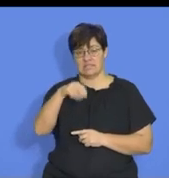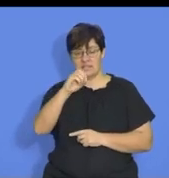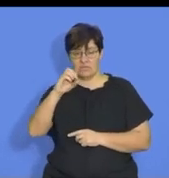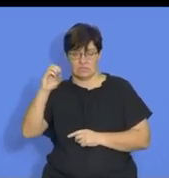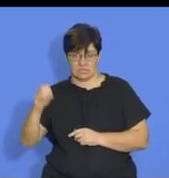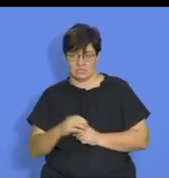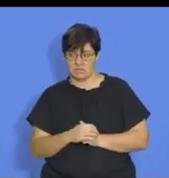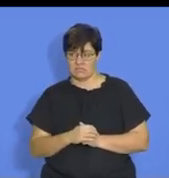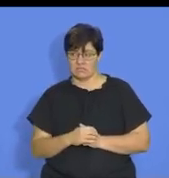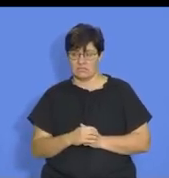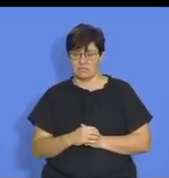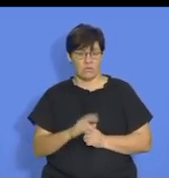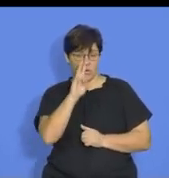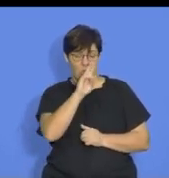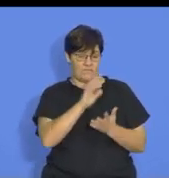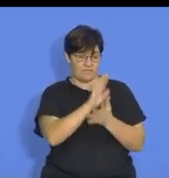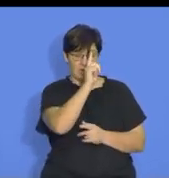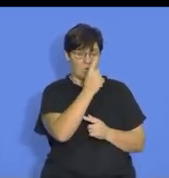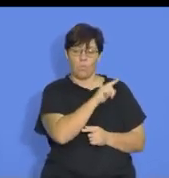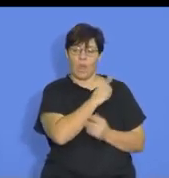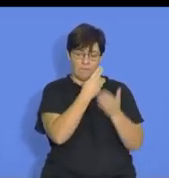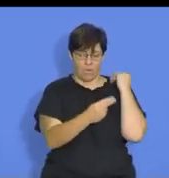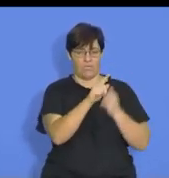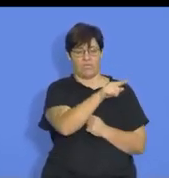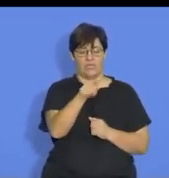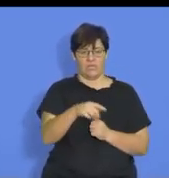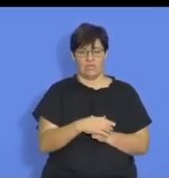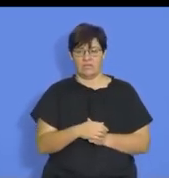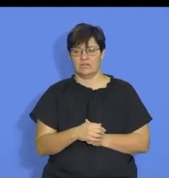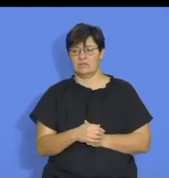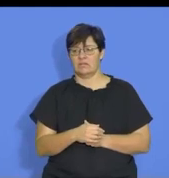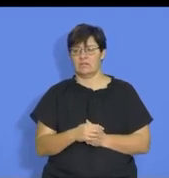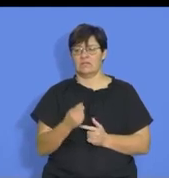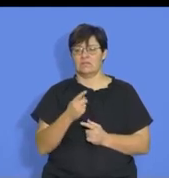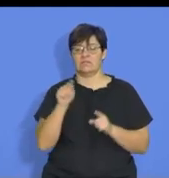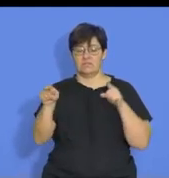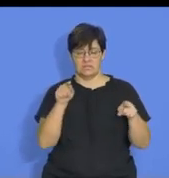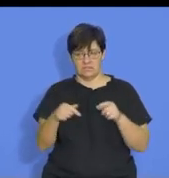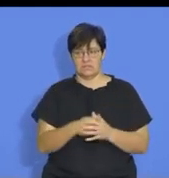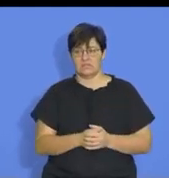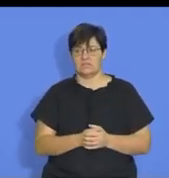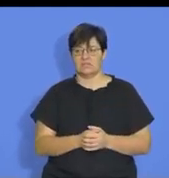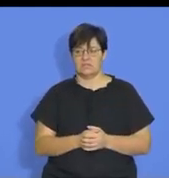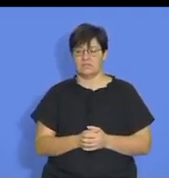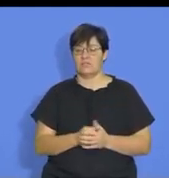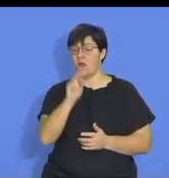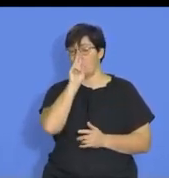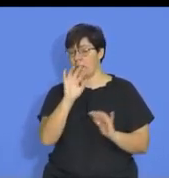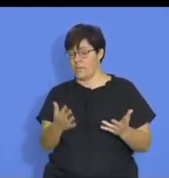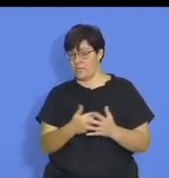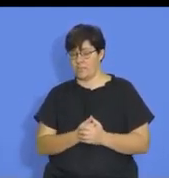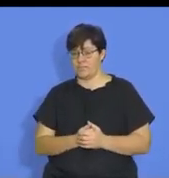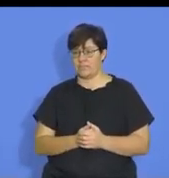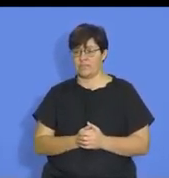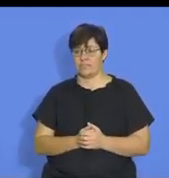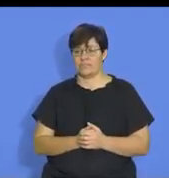we're looking at 30,000, not 15,000. Okay, right, so 2 accounts